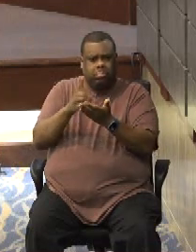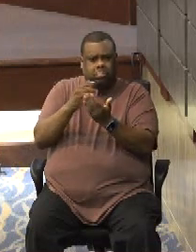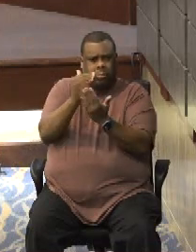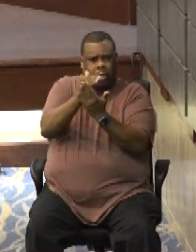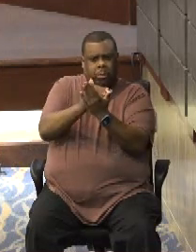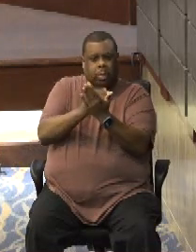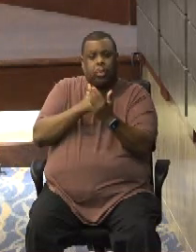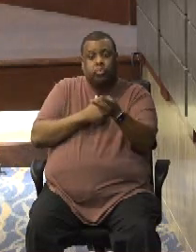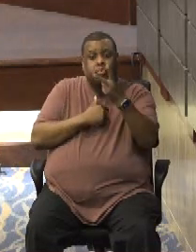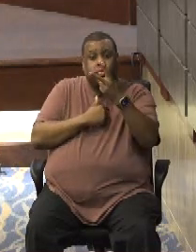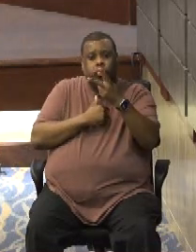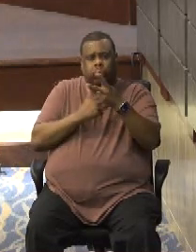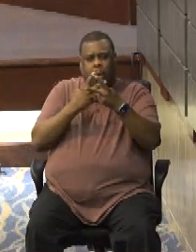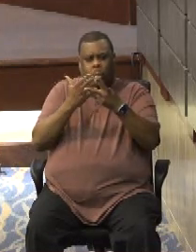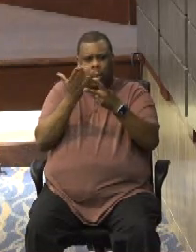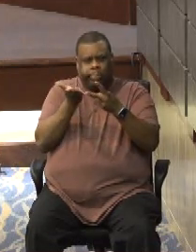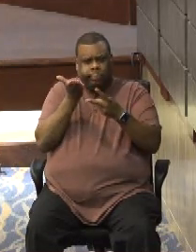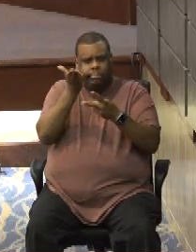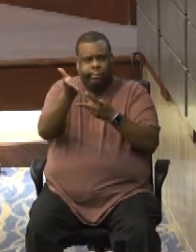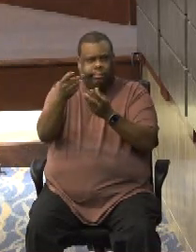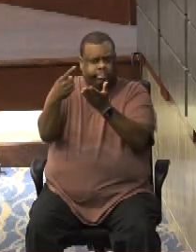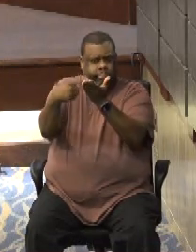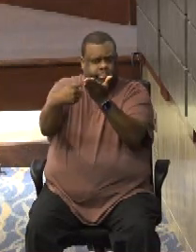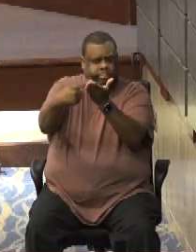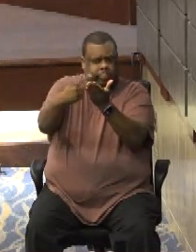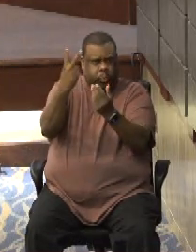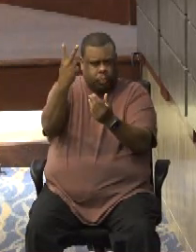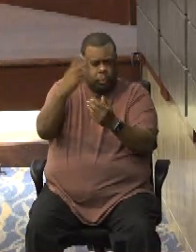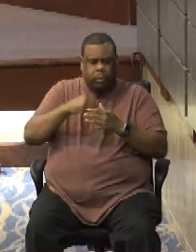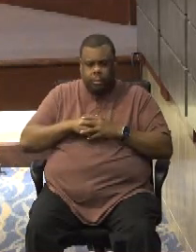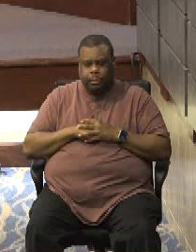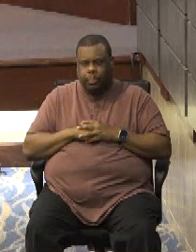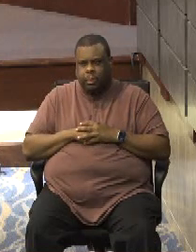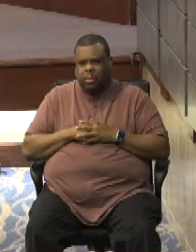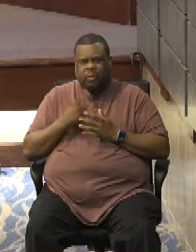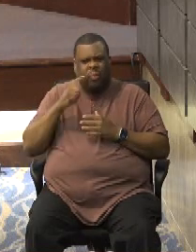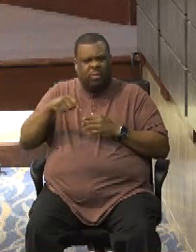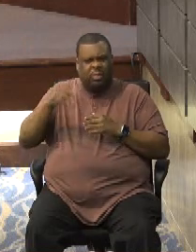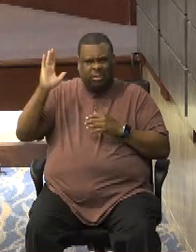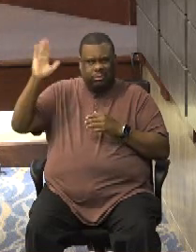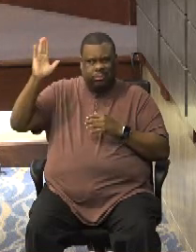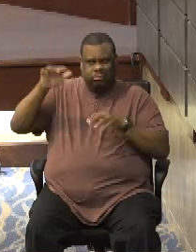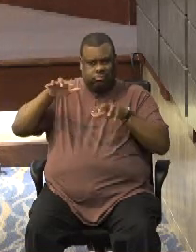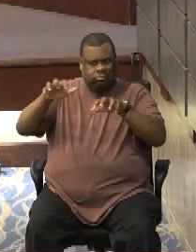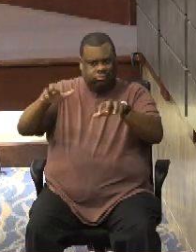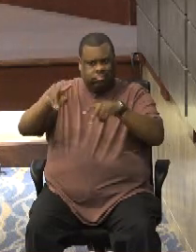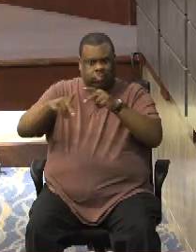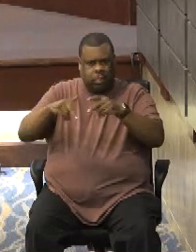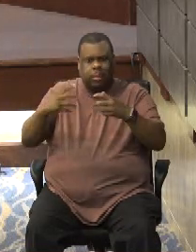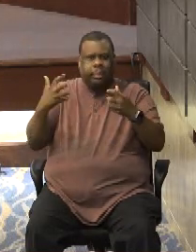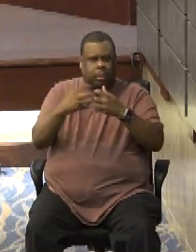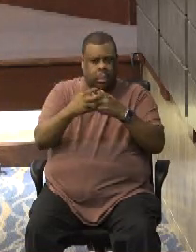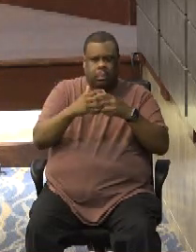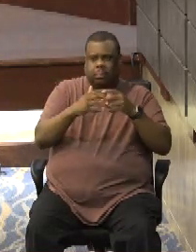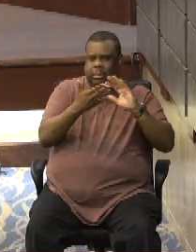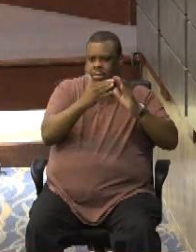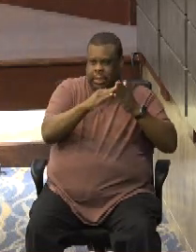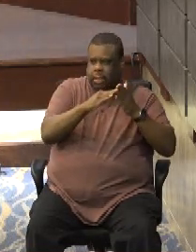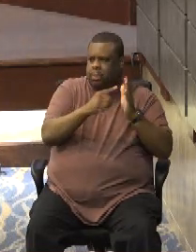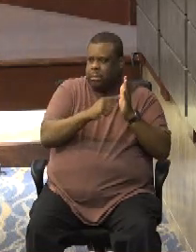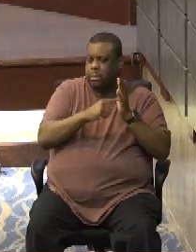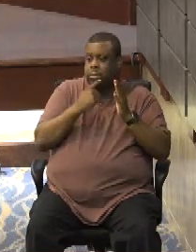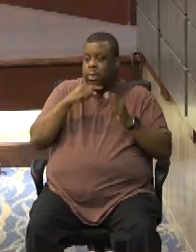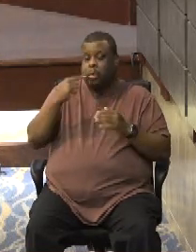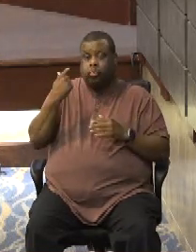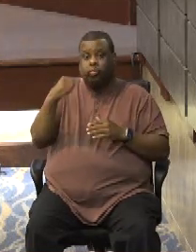in the building standards in this public hearing that relate to the city's pledge to cut